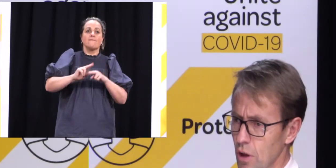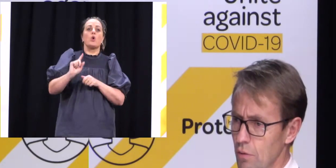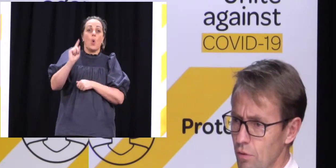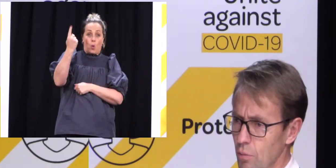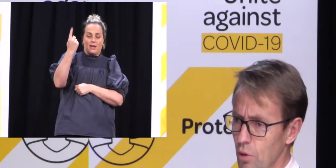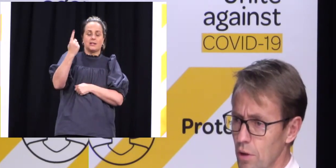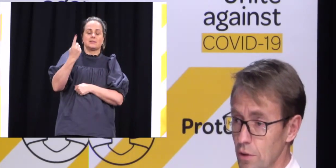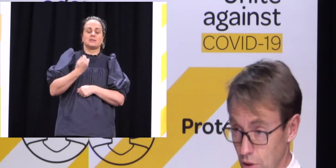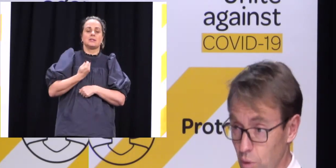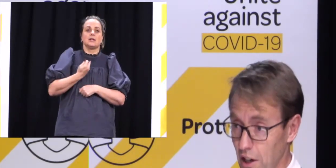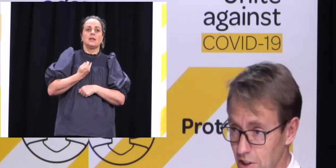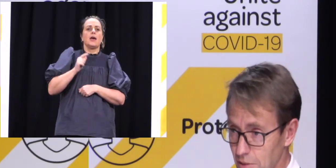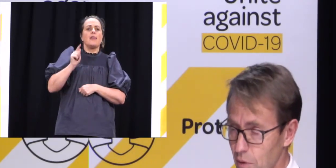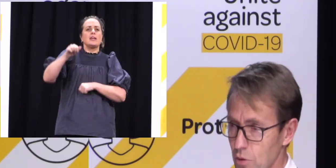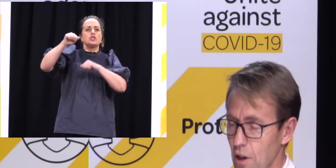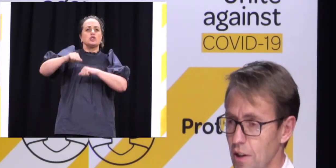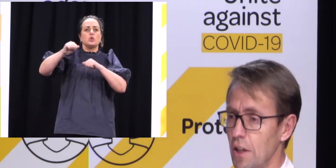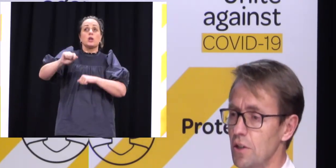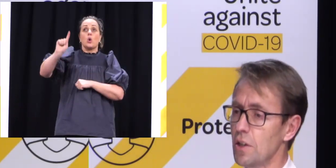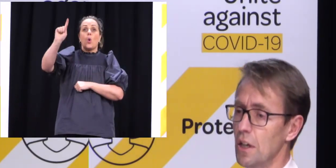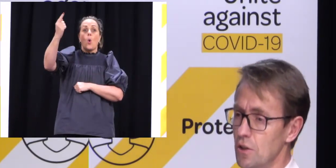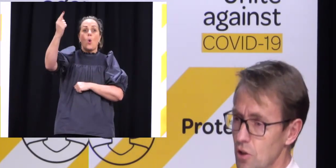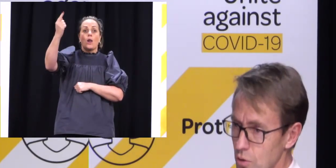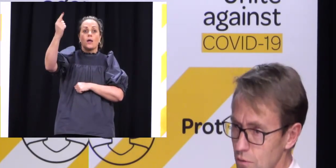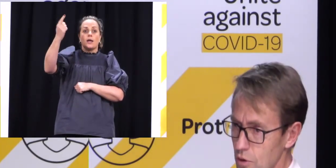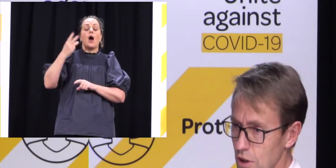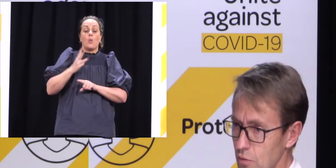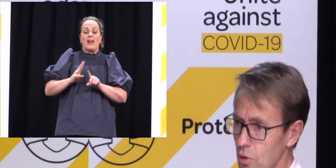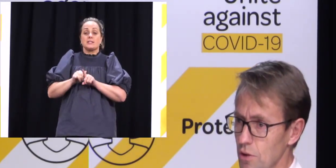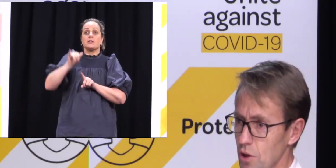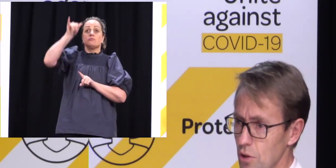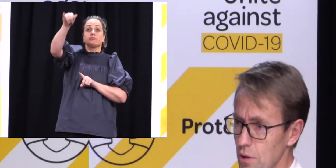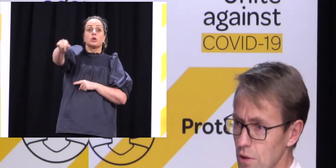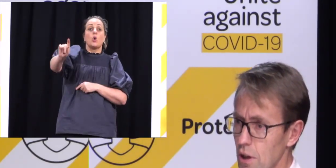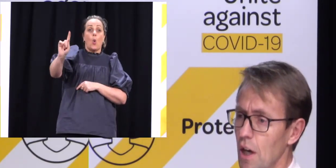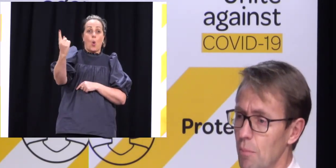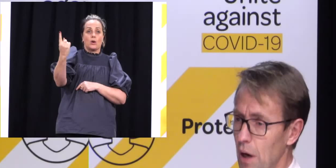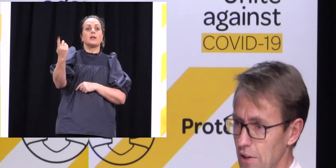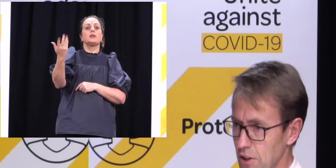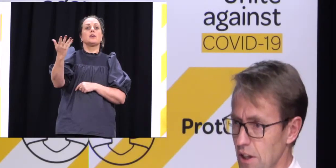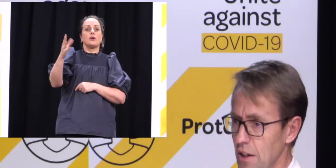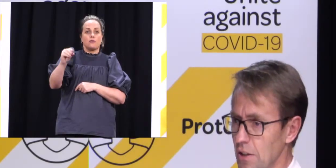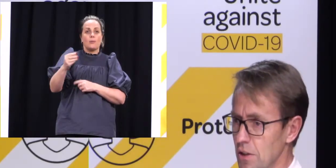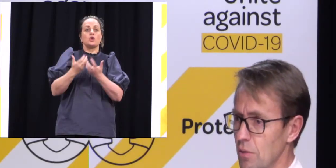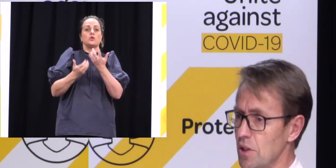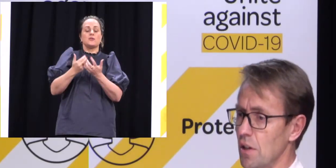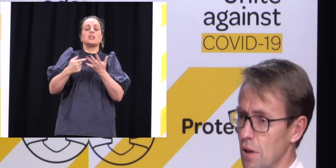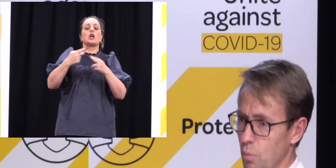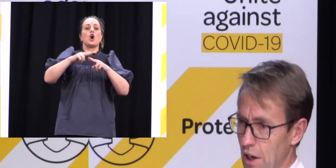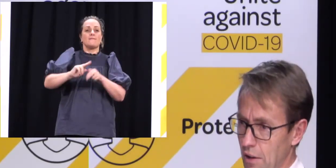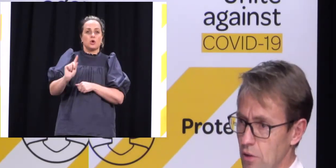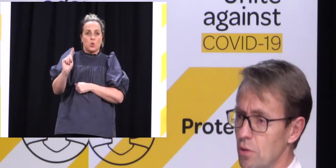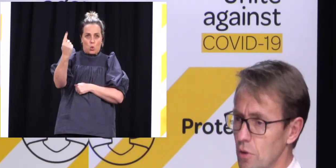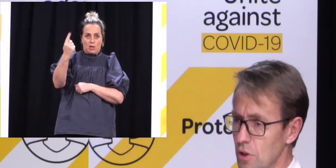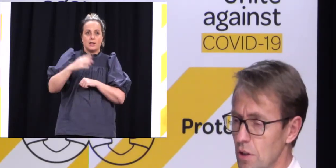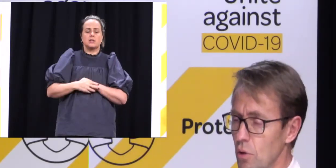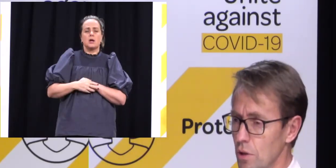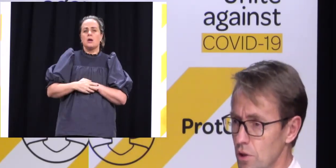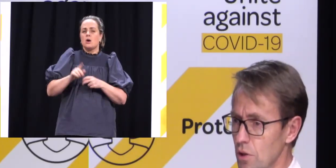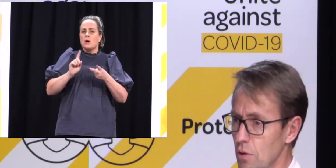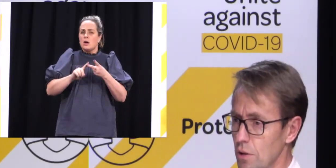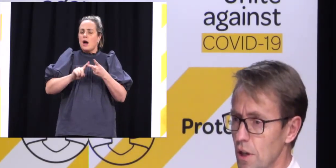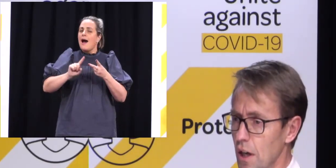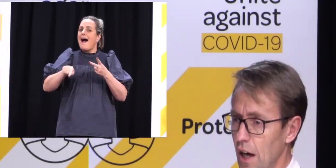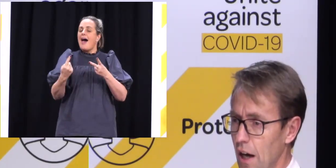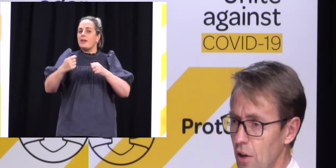who travelled from Auckland to Wellington. It was one of the cases, is a University of Auckland student. My understanding is there is one other University of